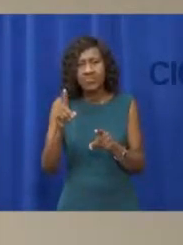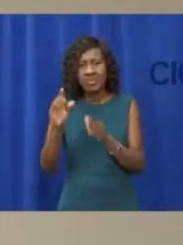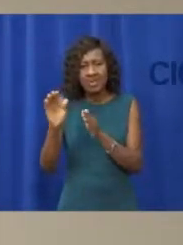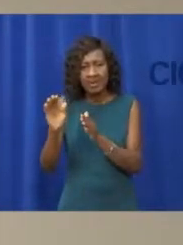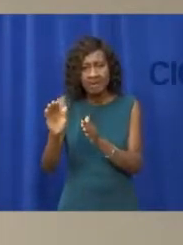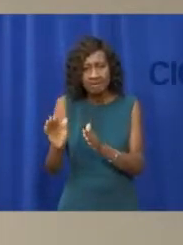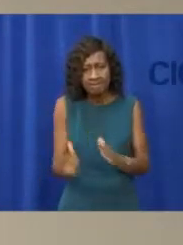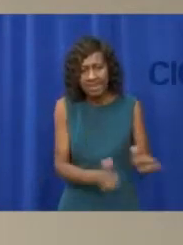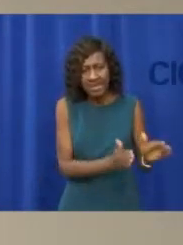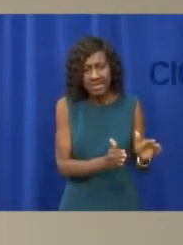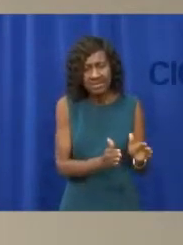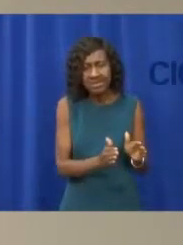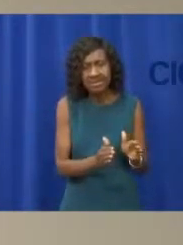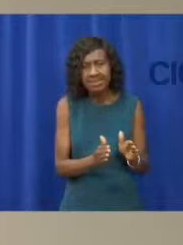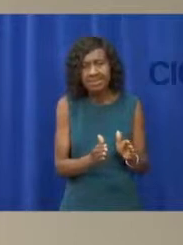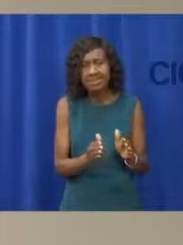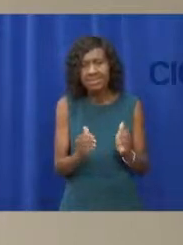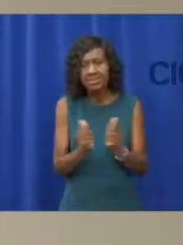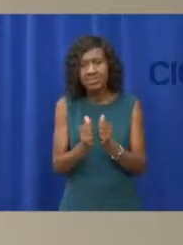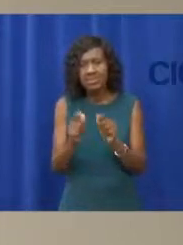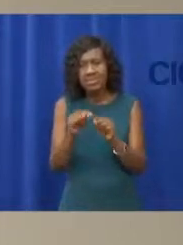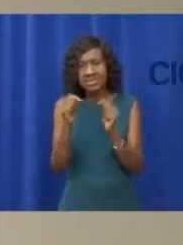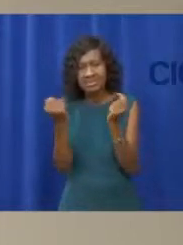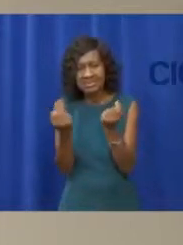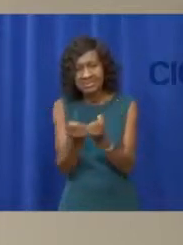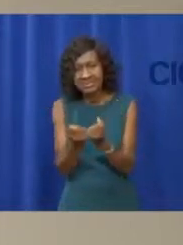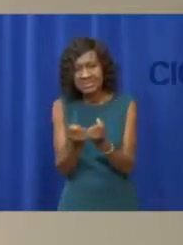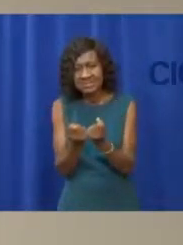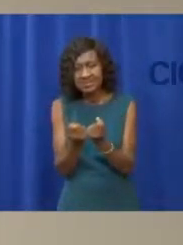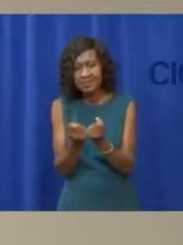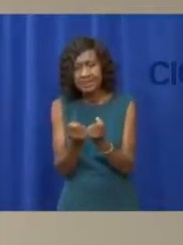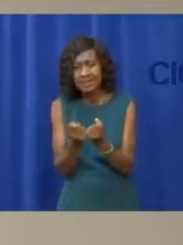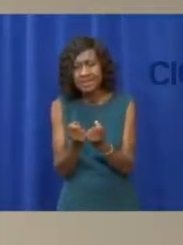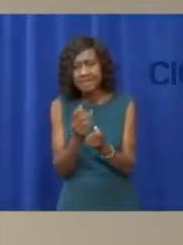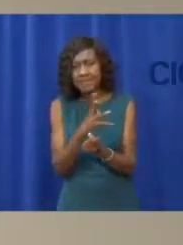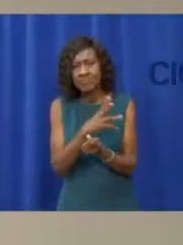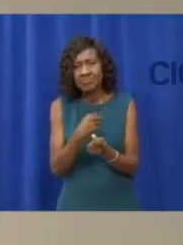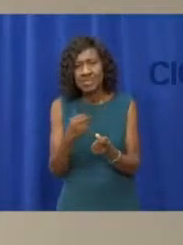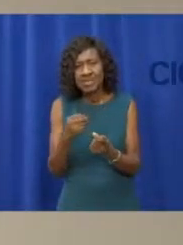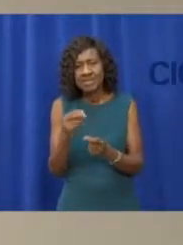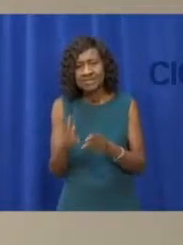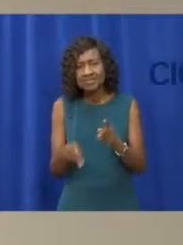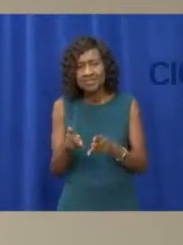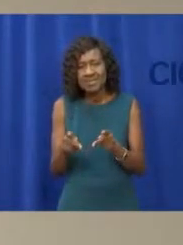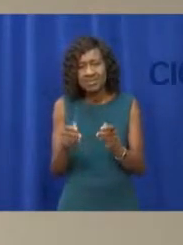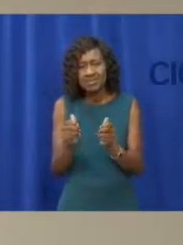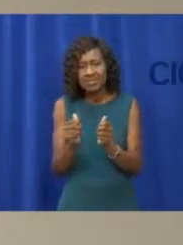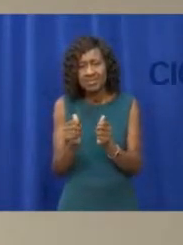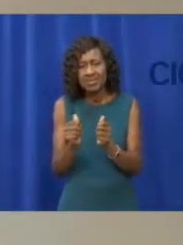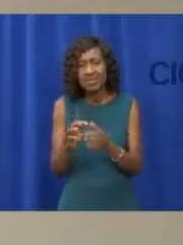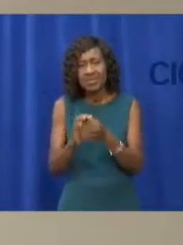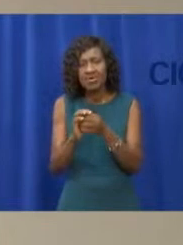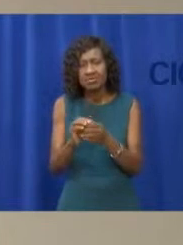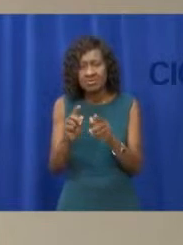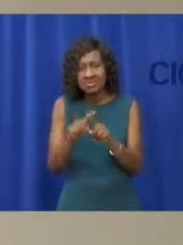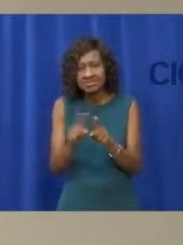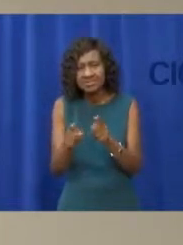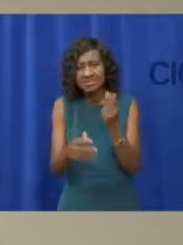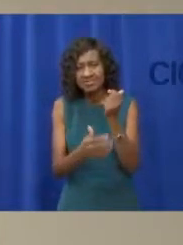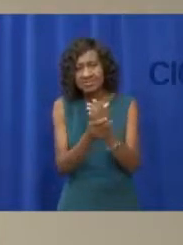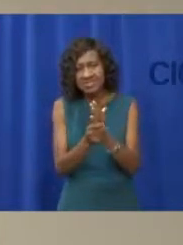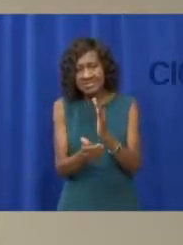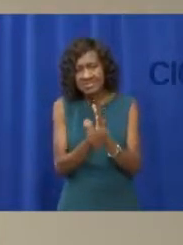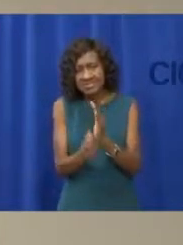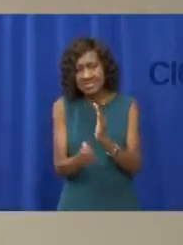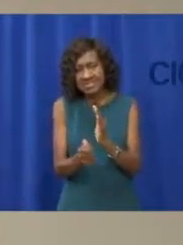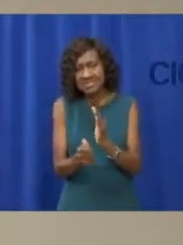hospital operation team, and a multidisciplinary task force of clinicians. Today, I'd like to walk the public